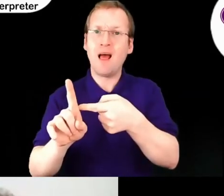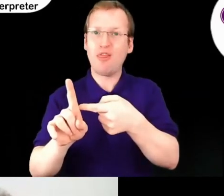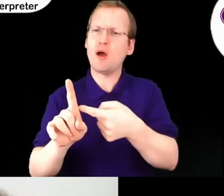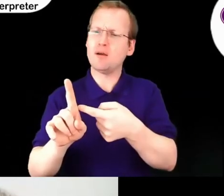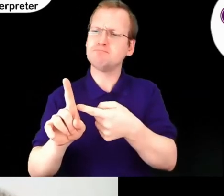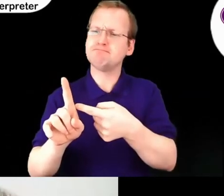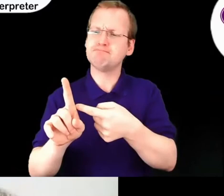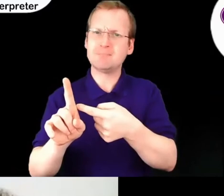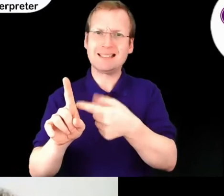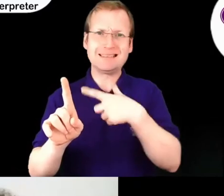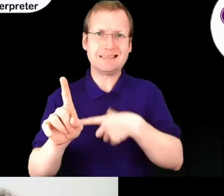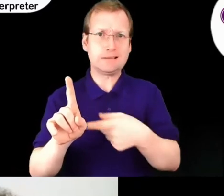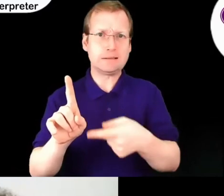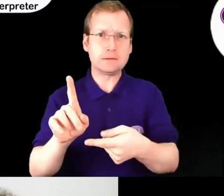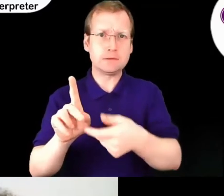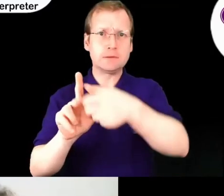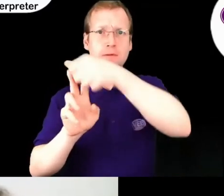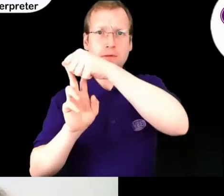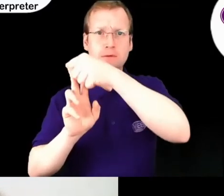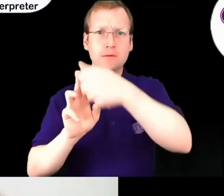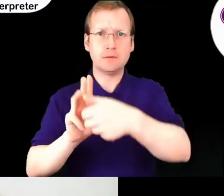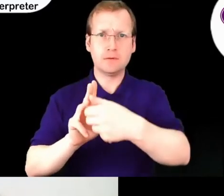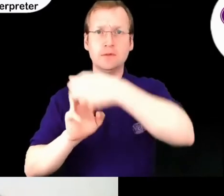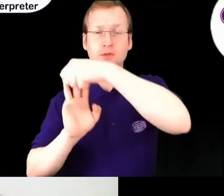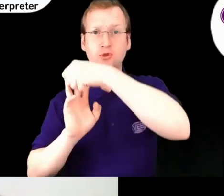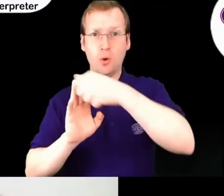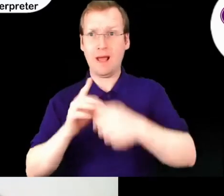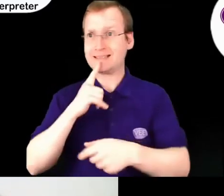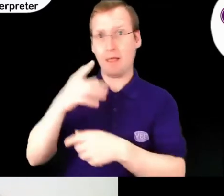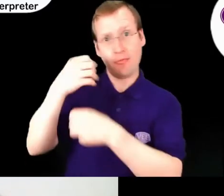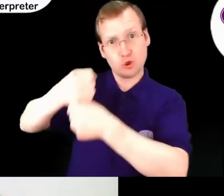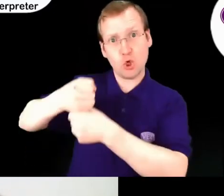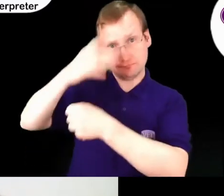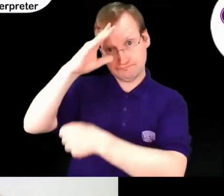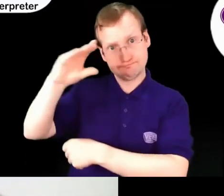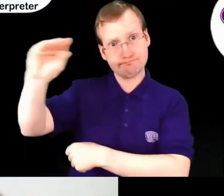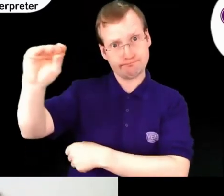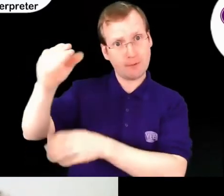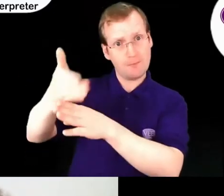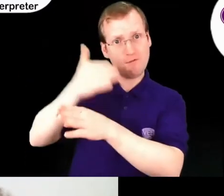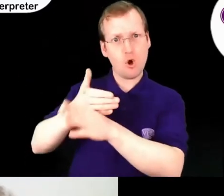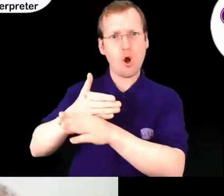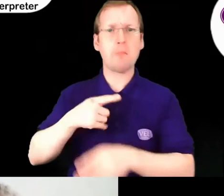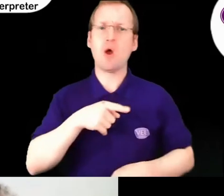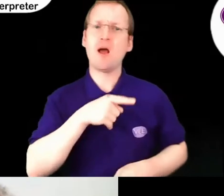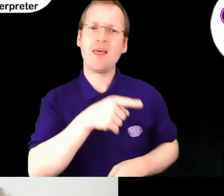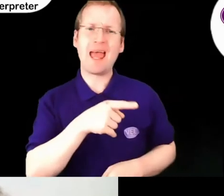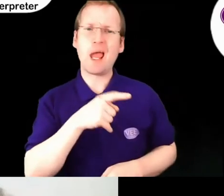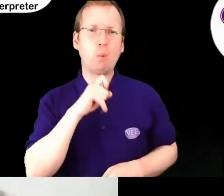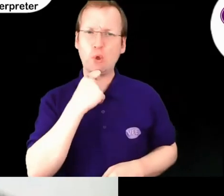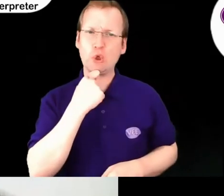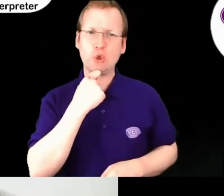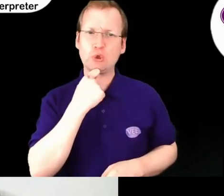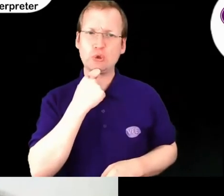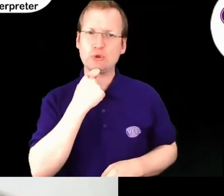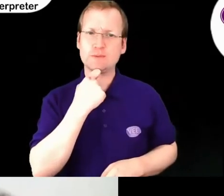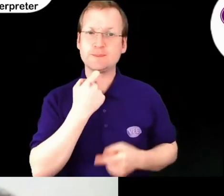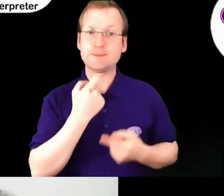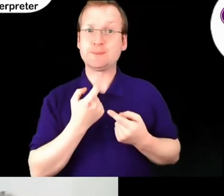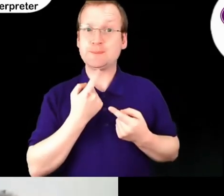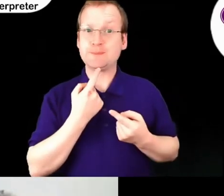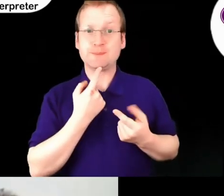was beside him. So I let the church know what I was going to say, but they would not, they wouldn't allude to it